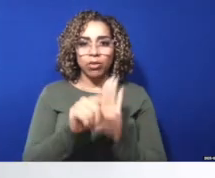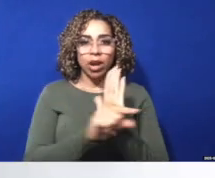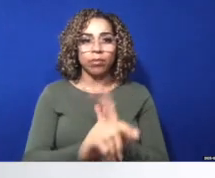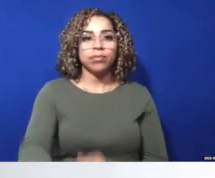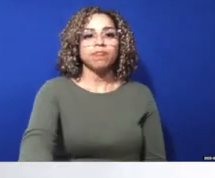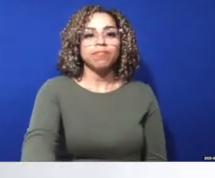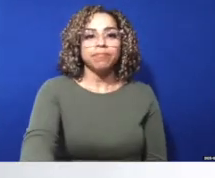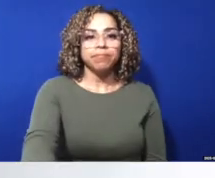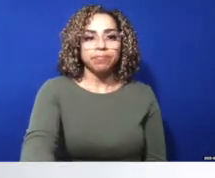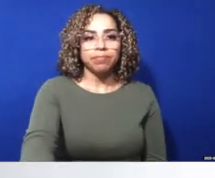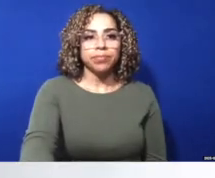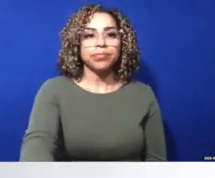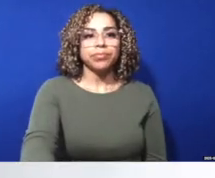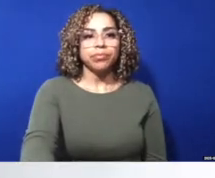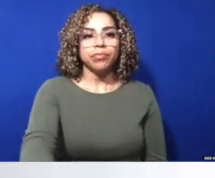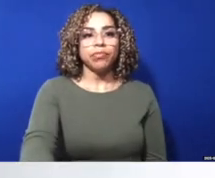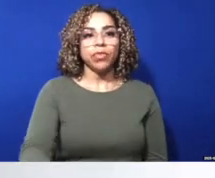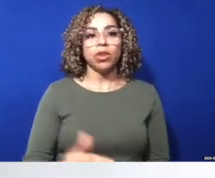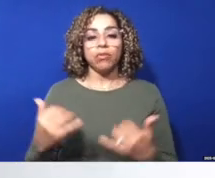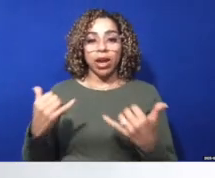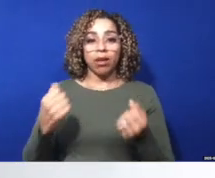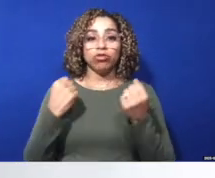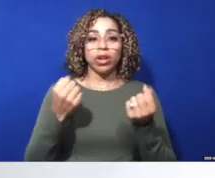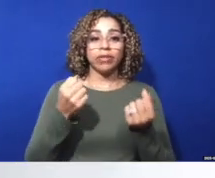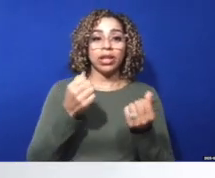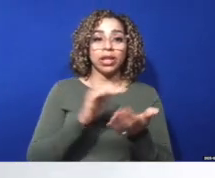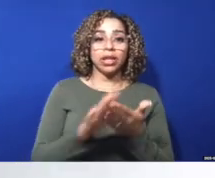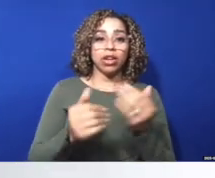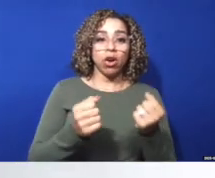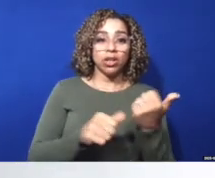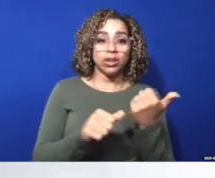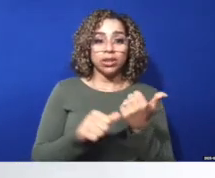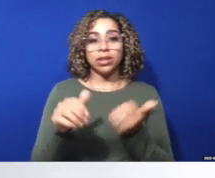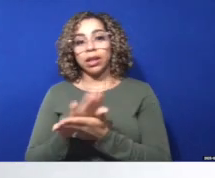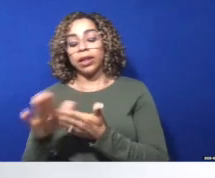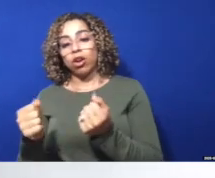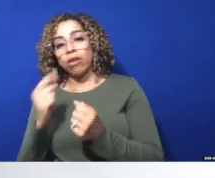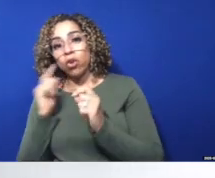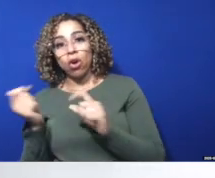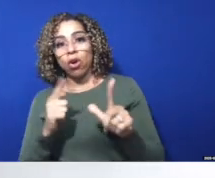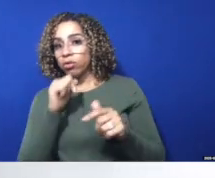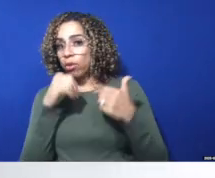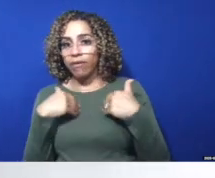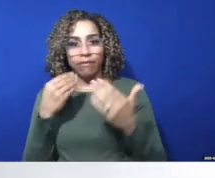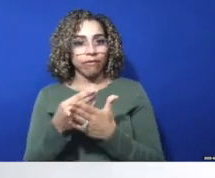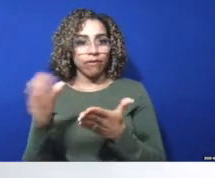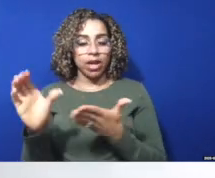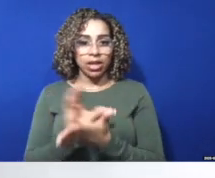clean car assistance and Clean Cars for All don't have funding. Now, could they be funded with